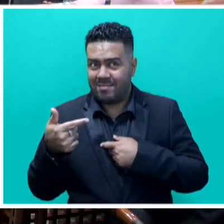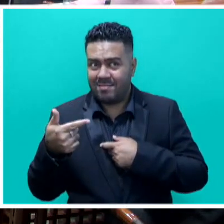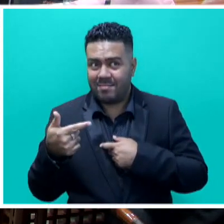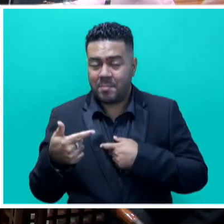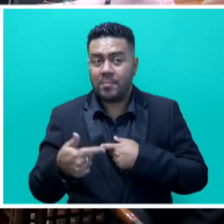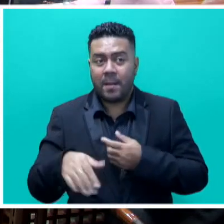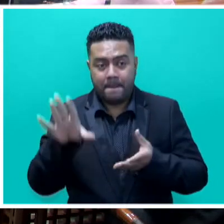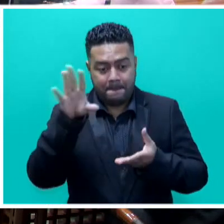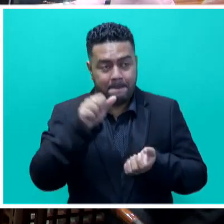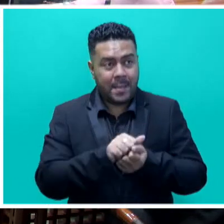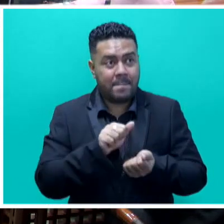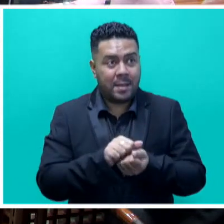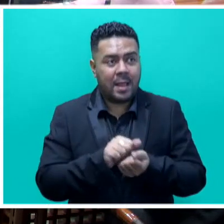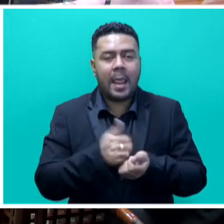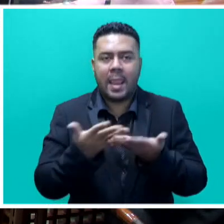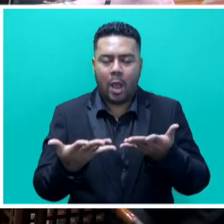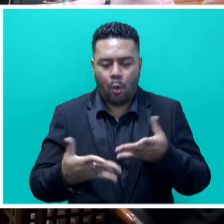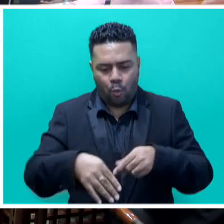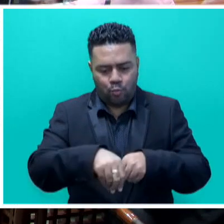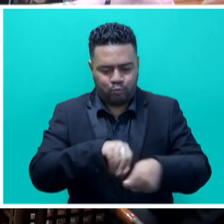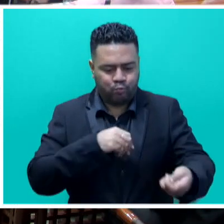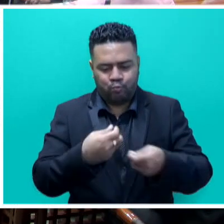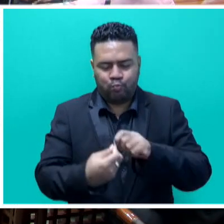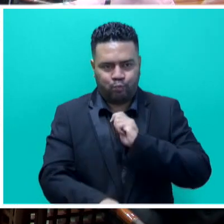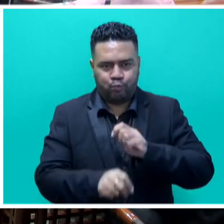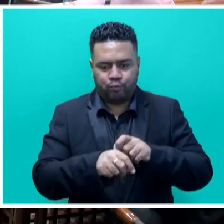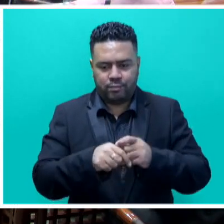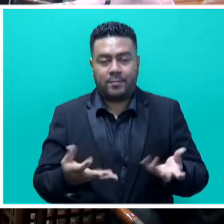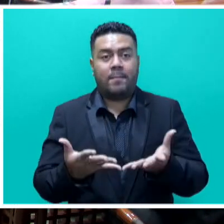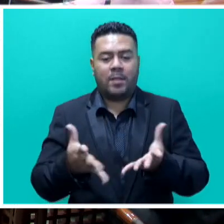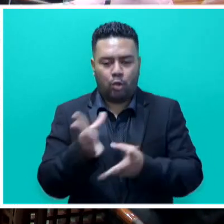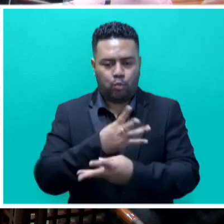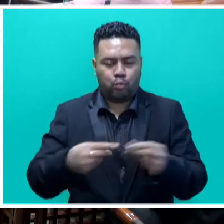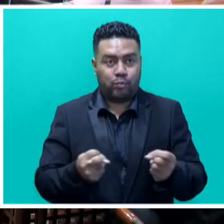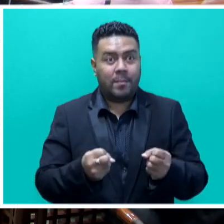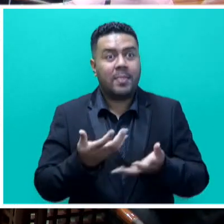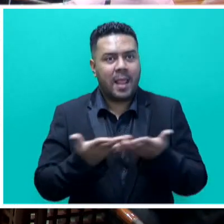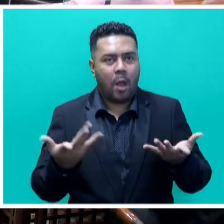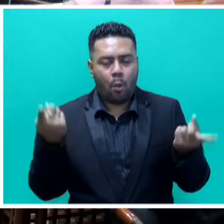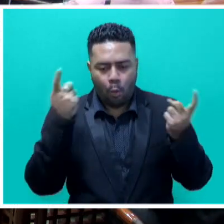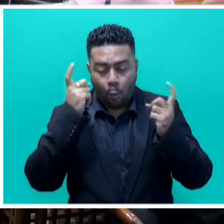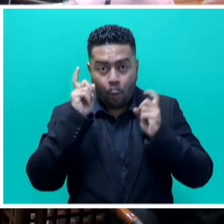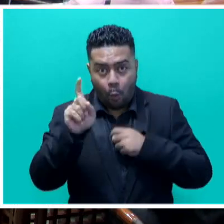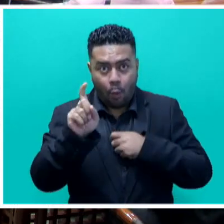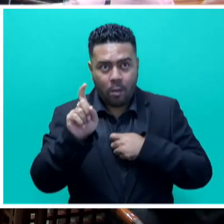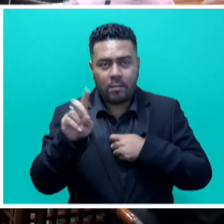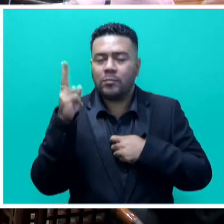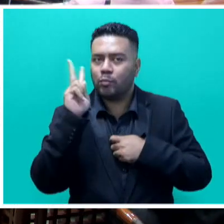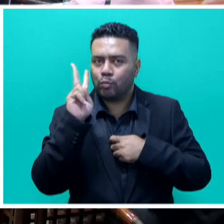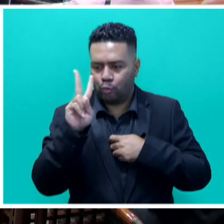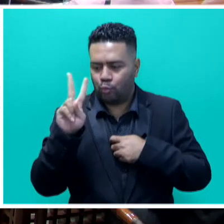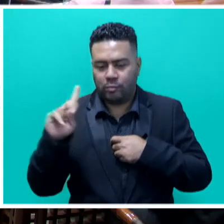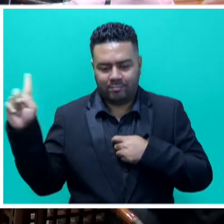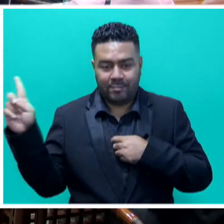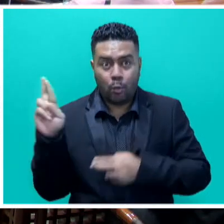ballot papers will now be destroyed, and I now call on the scrutineers to observe the